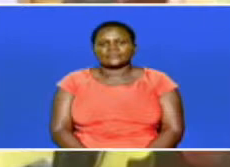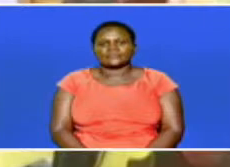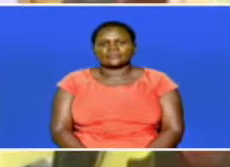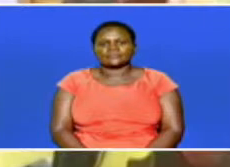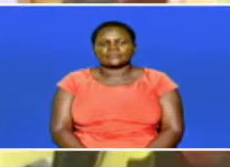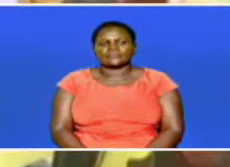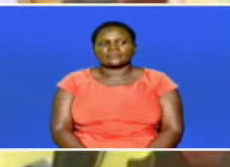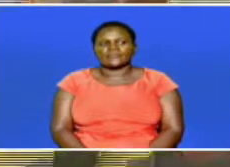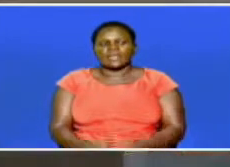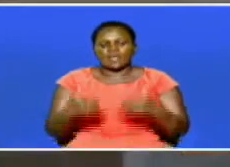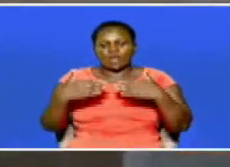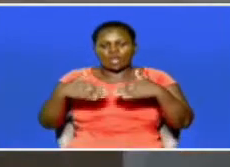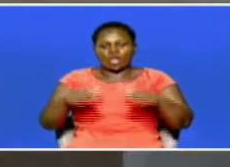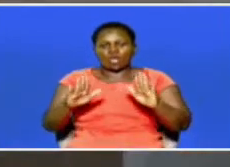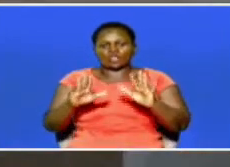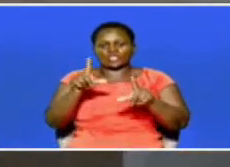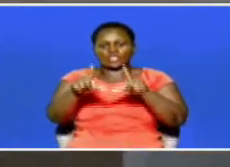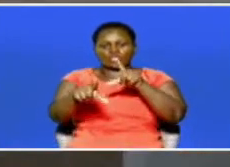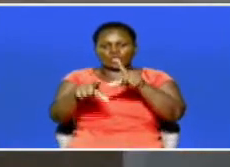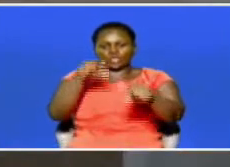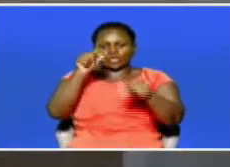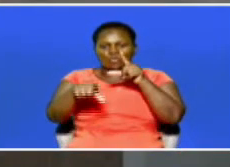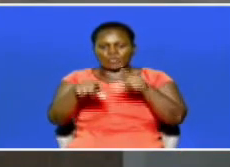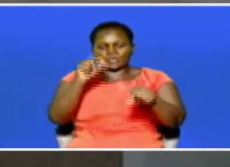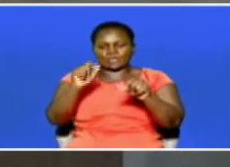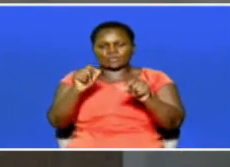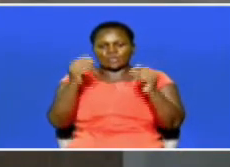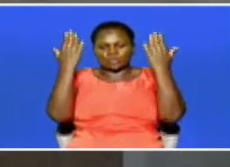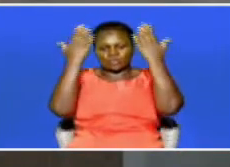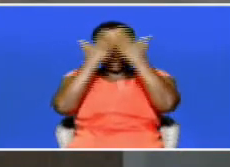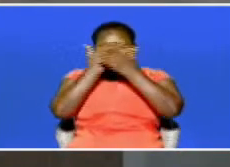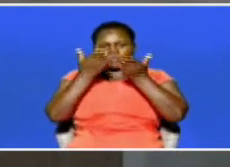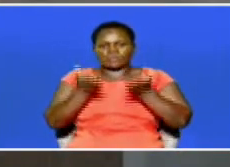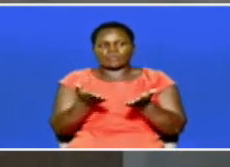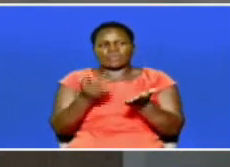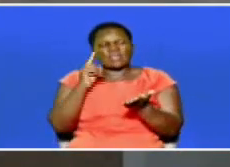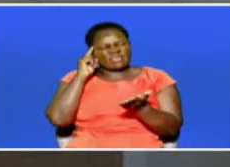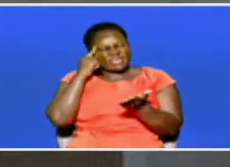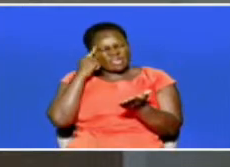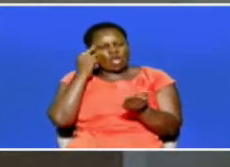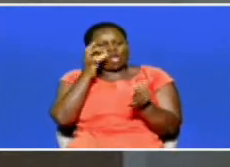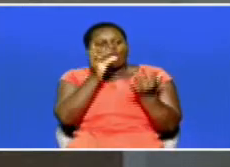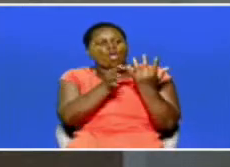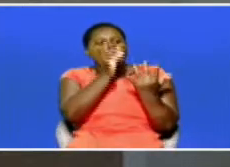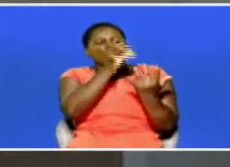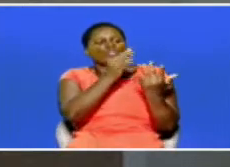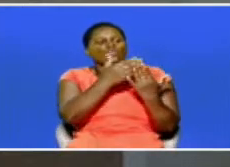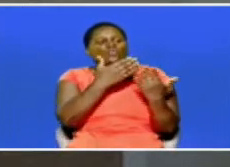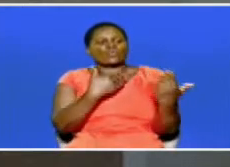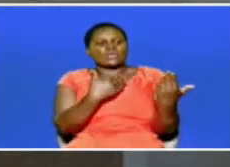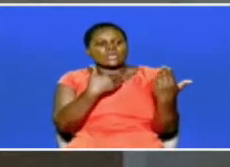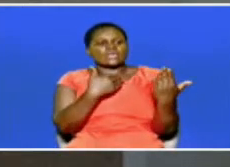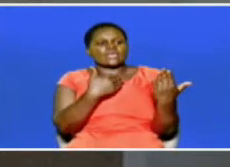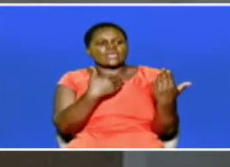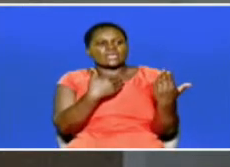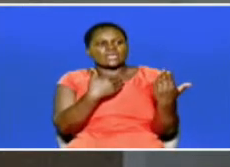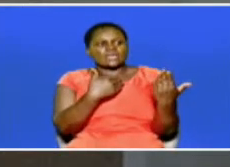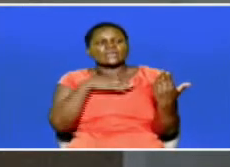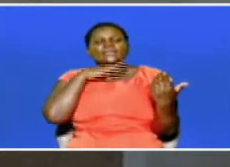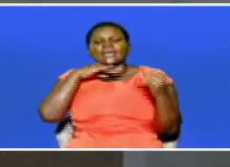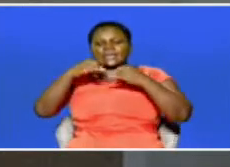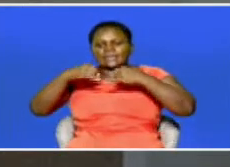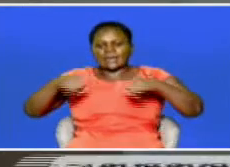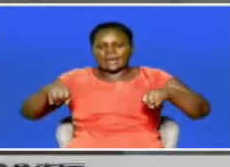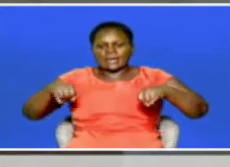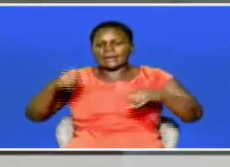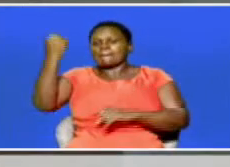Fools who lost in the nominations are tonight weighing their options ahead of the May 2nd deadline